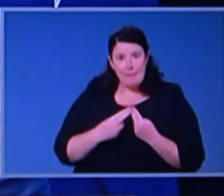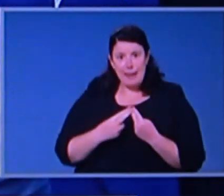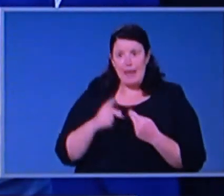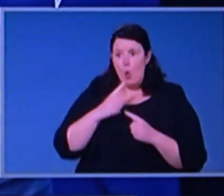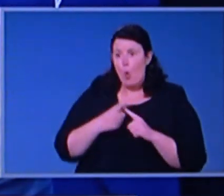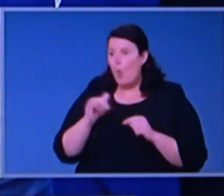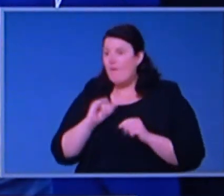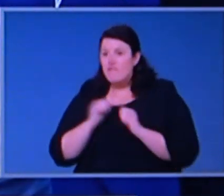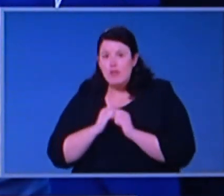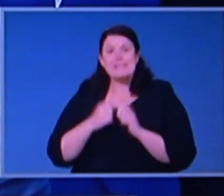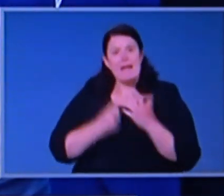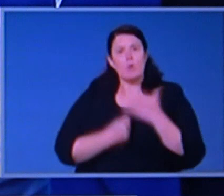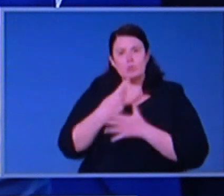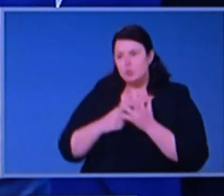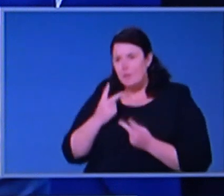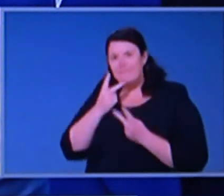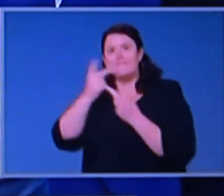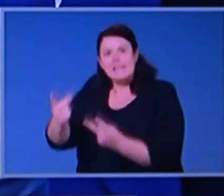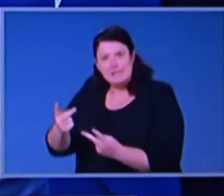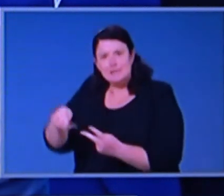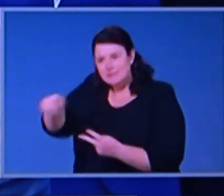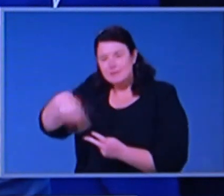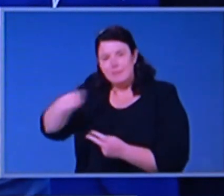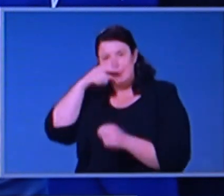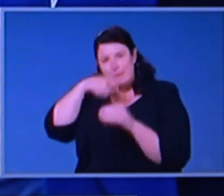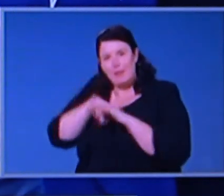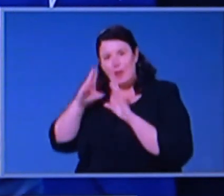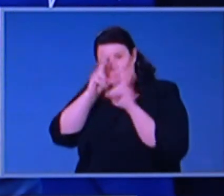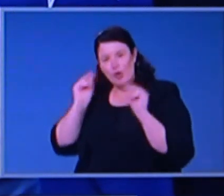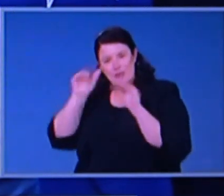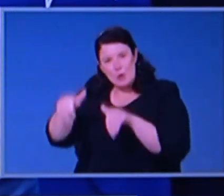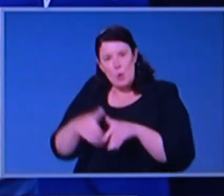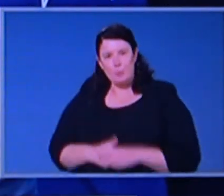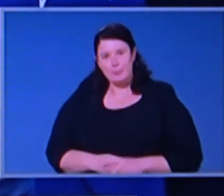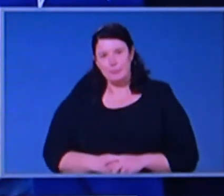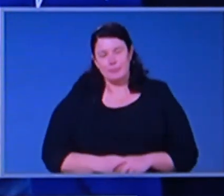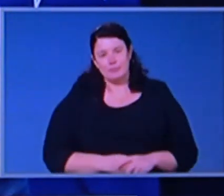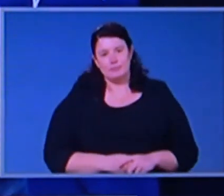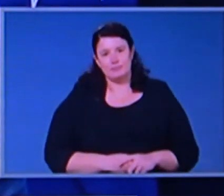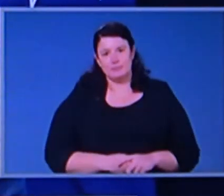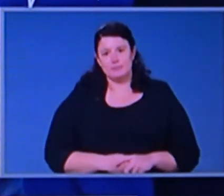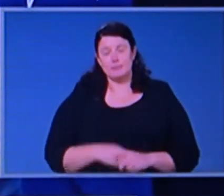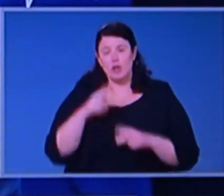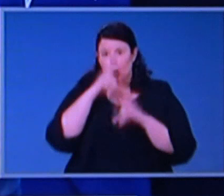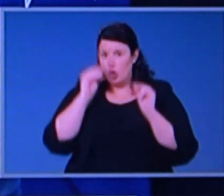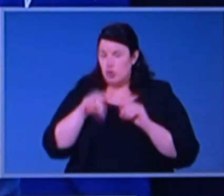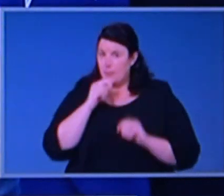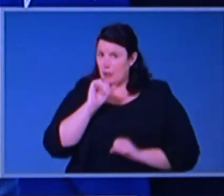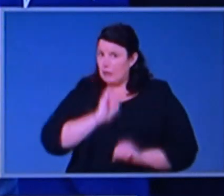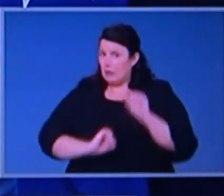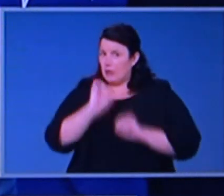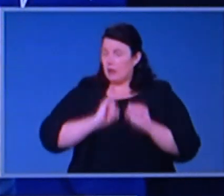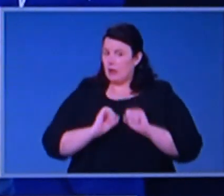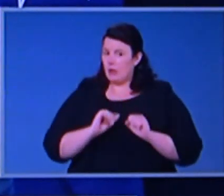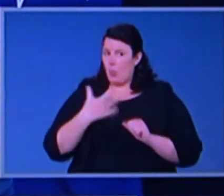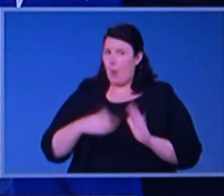to visit these facilities as well. The reasons why there's some reluctance, I think, is something to work through with the sector. And